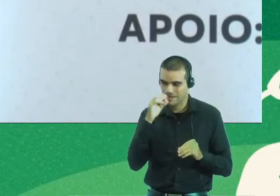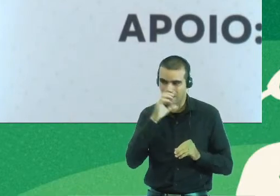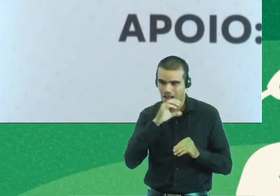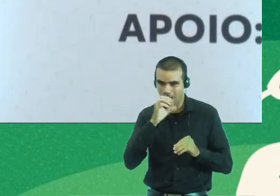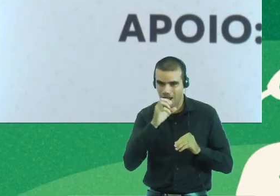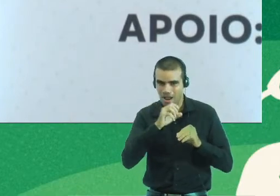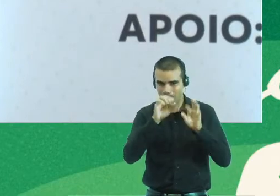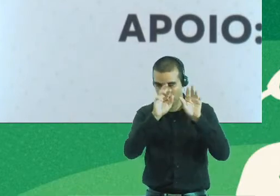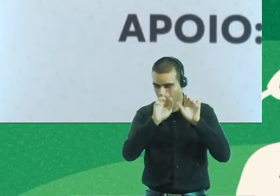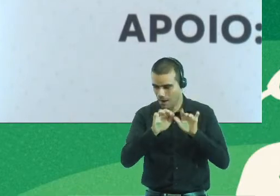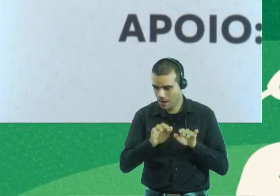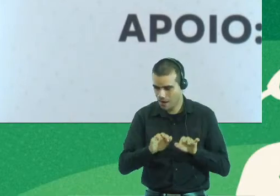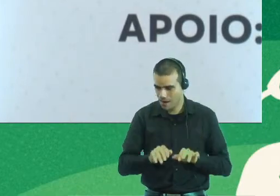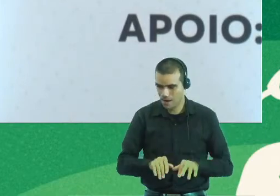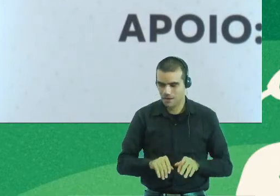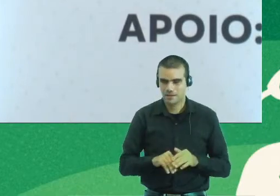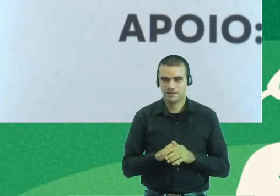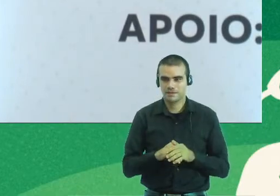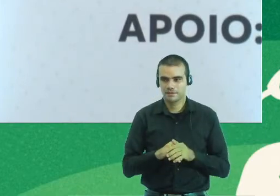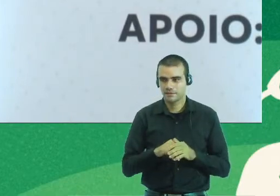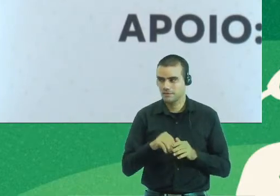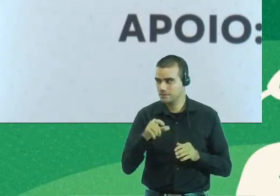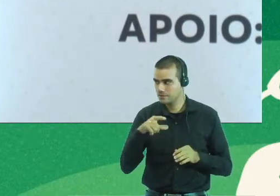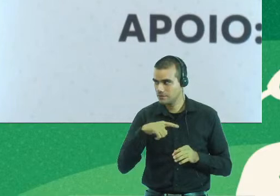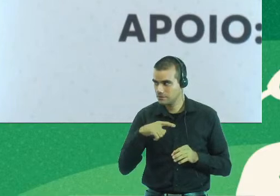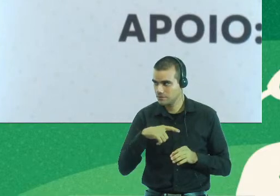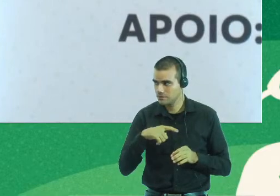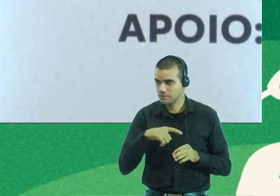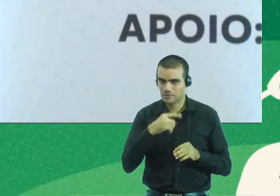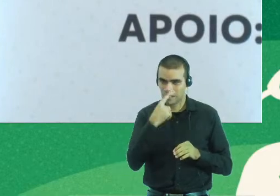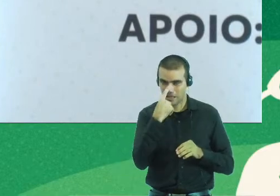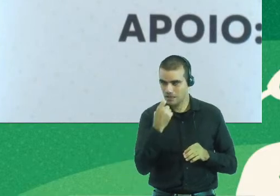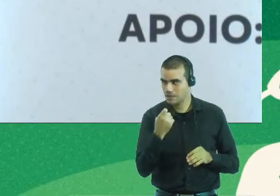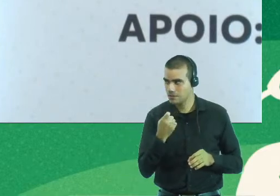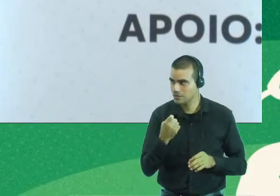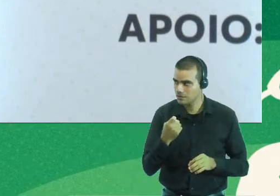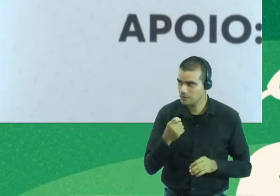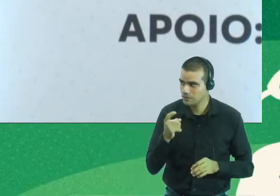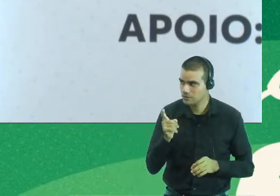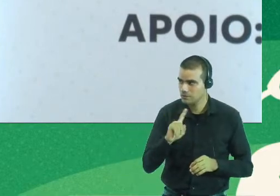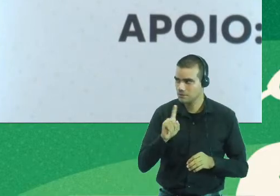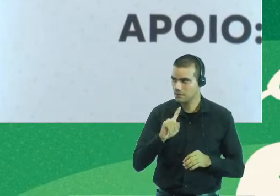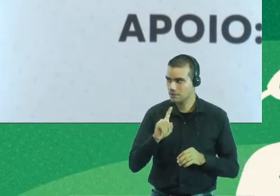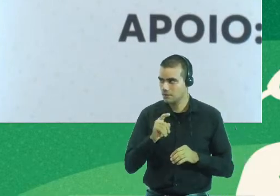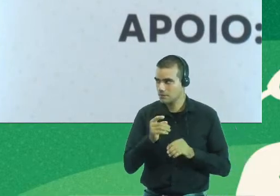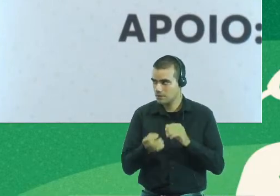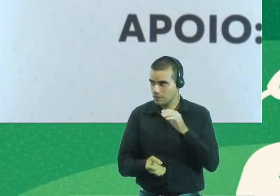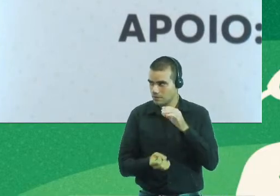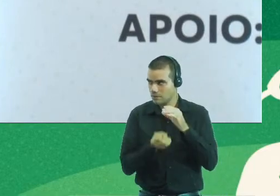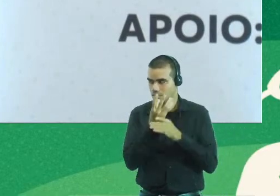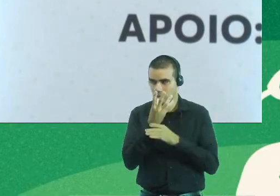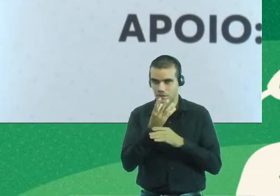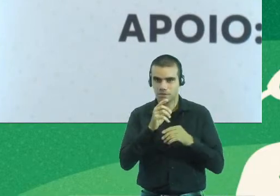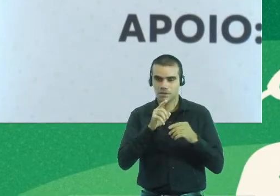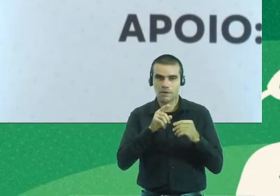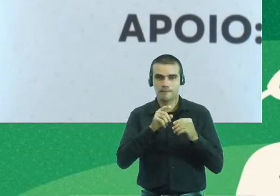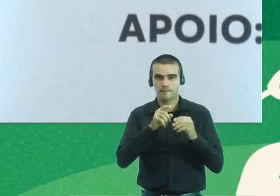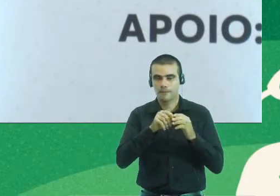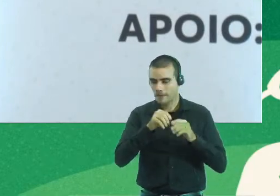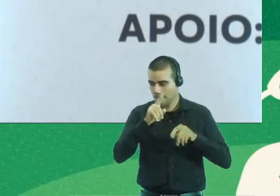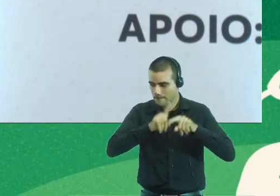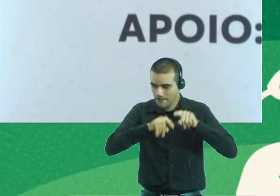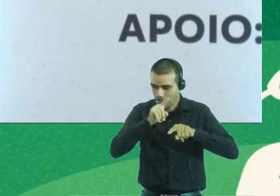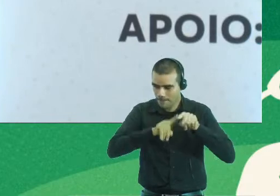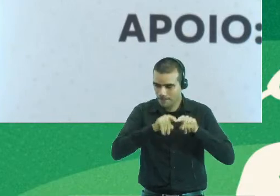just a bunch of garbage. So what I'm gonna do is I'm gonna create a Beautiful Soup object, and here I'm gonna give it the HTML